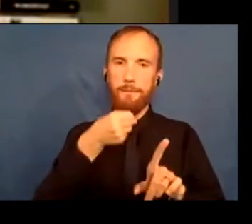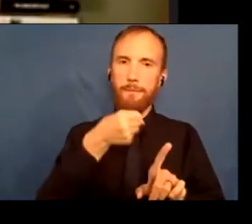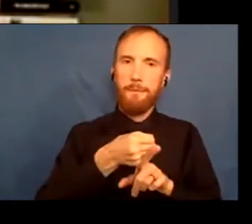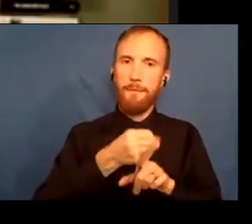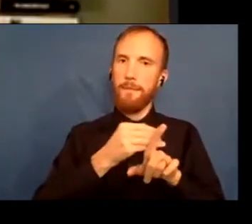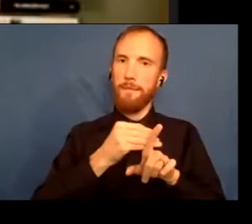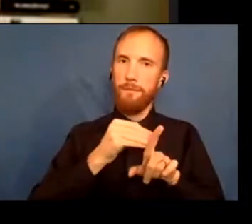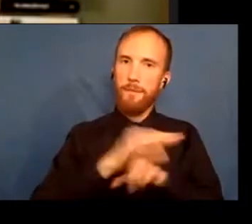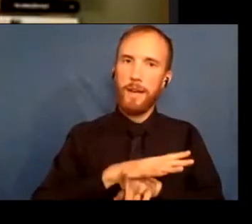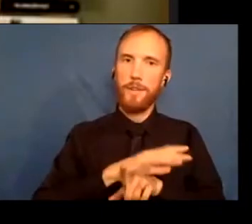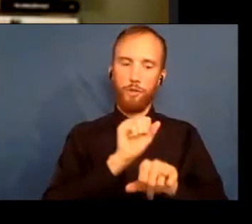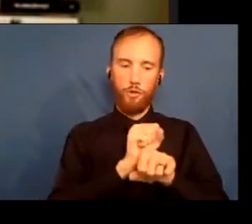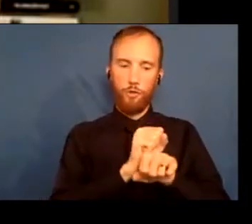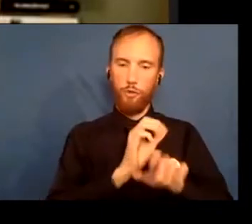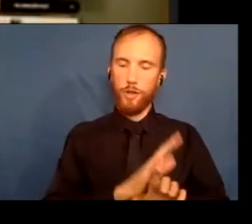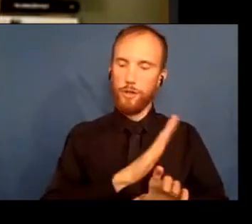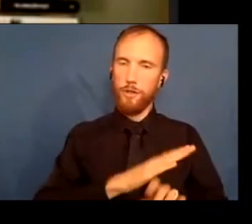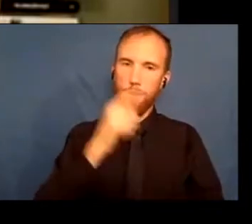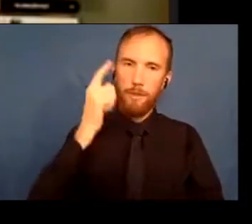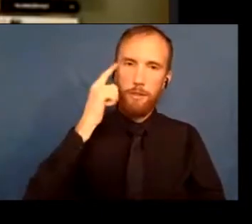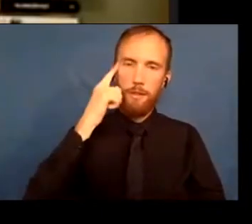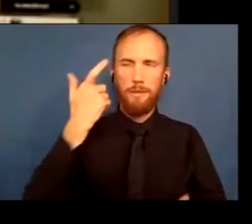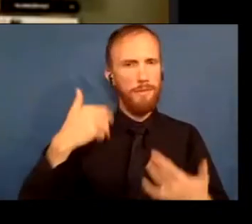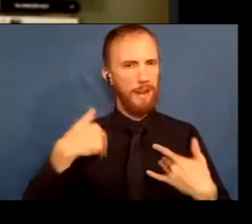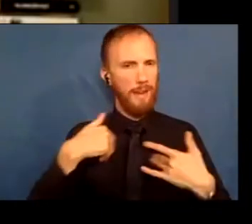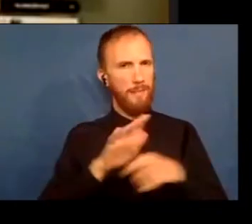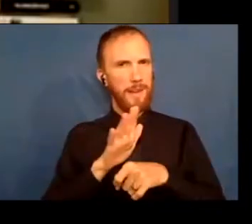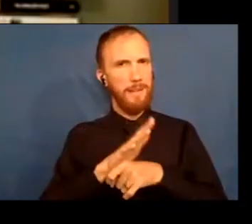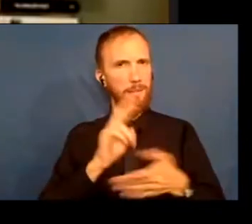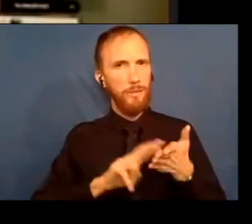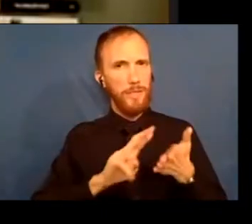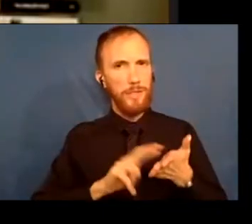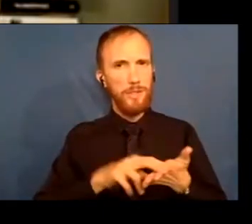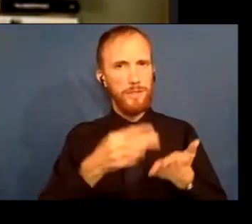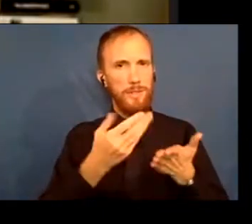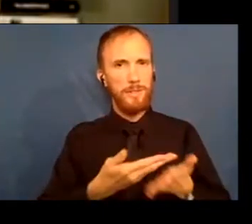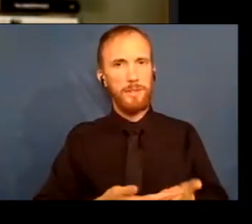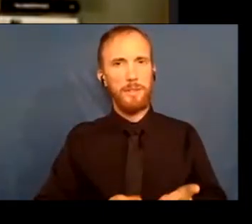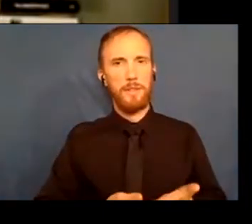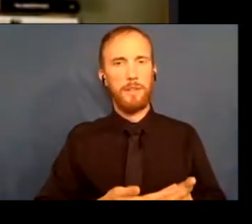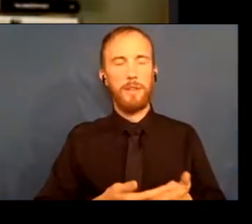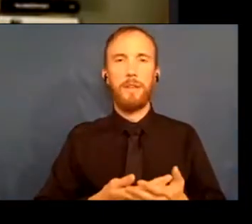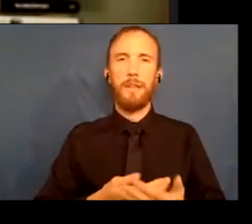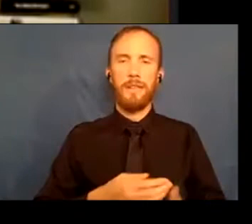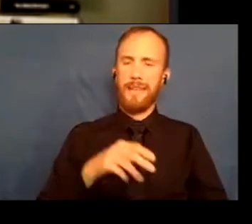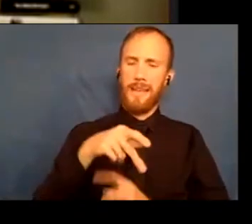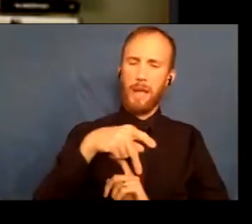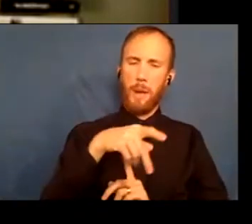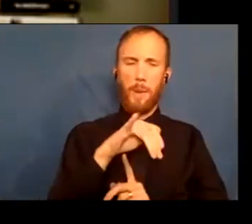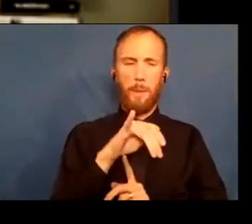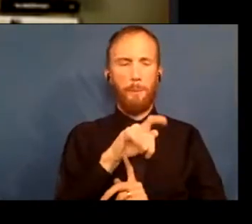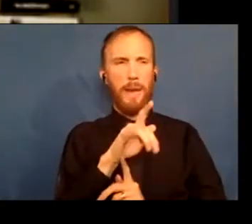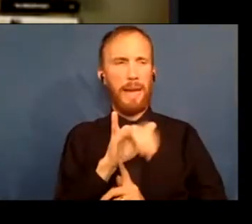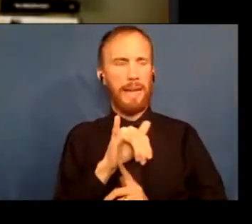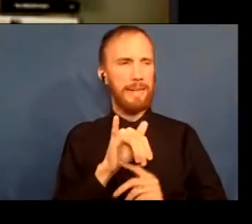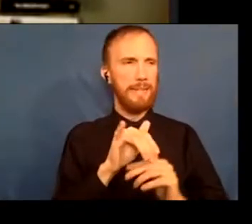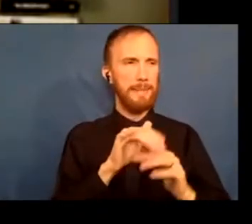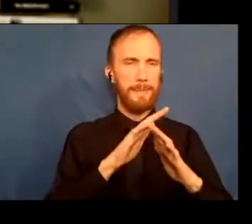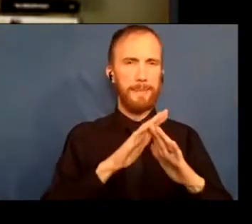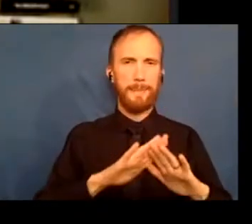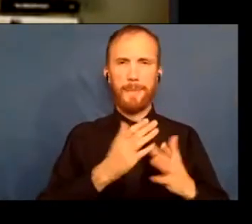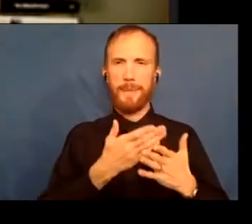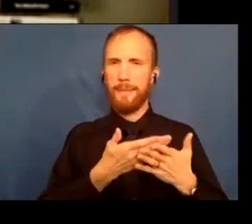enough field research? What's the role of this piety stuff with the rise of